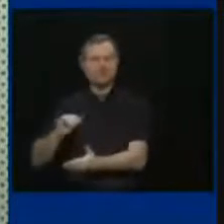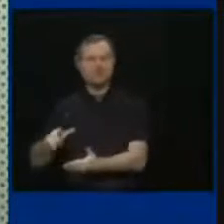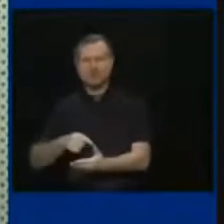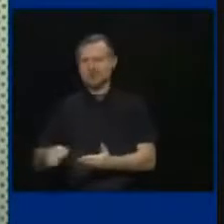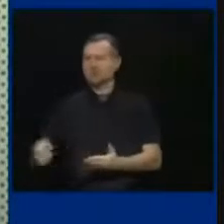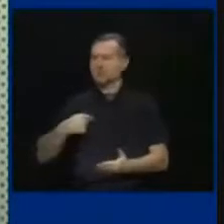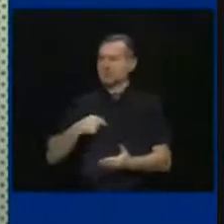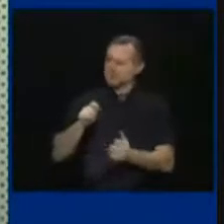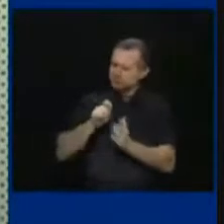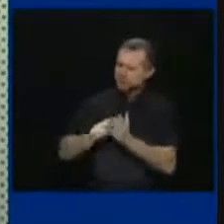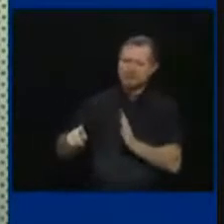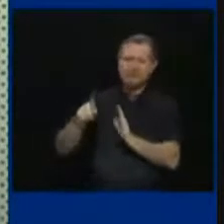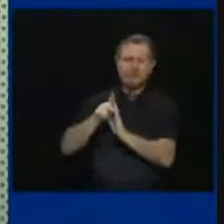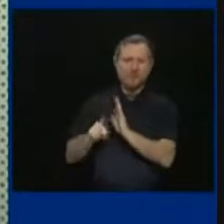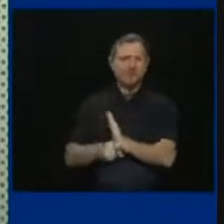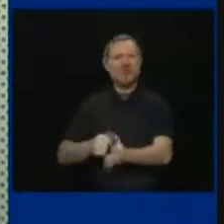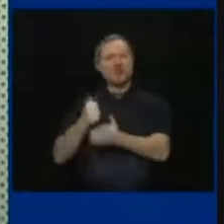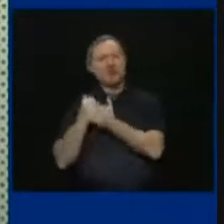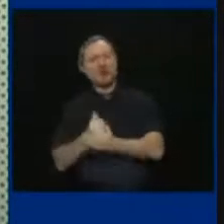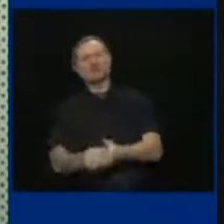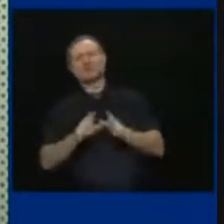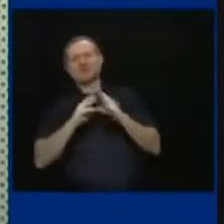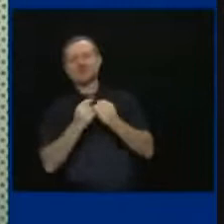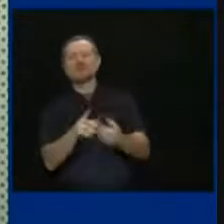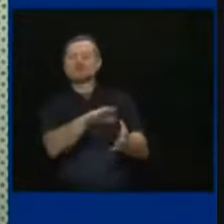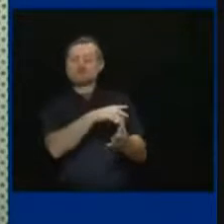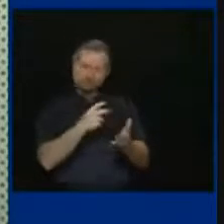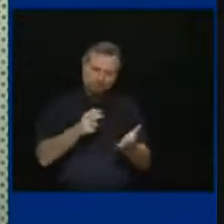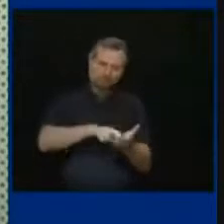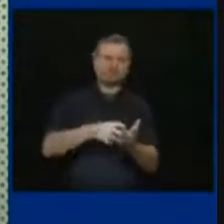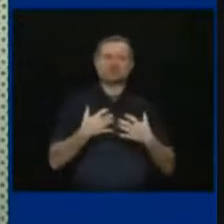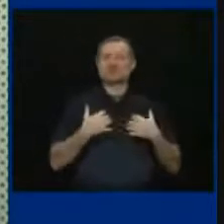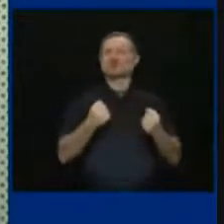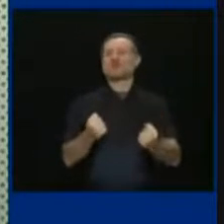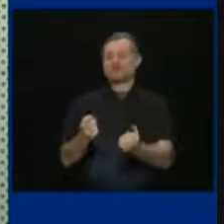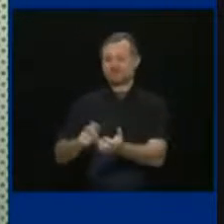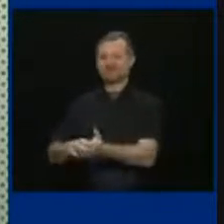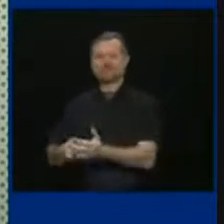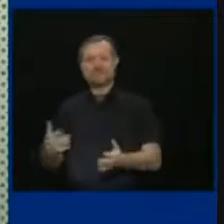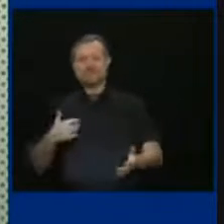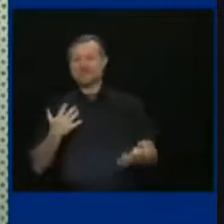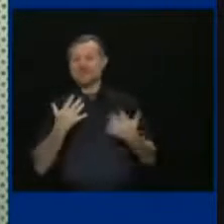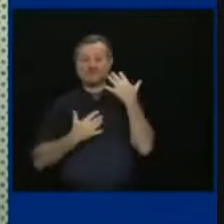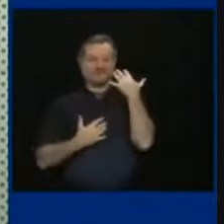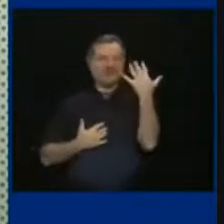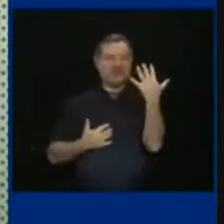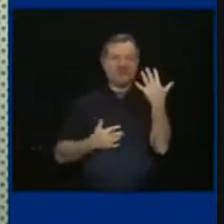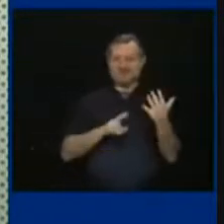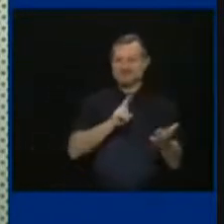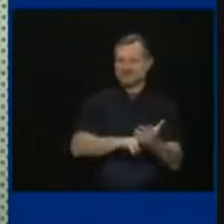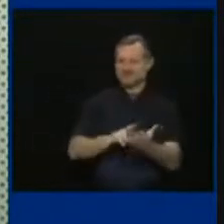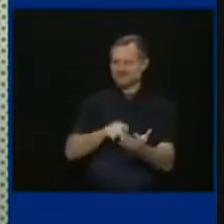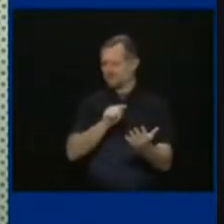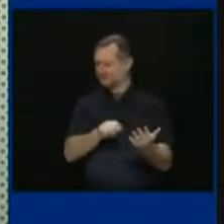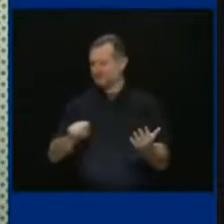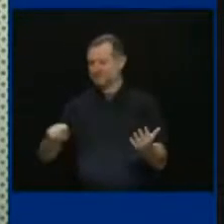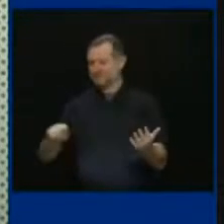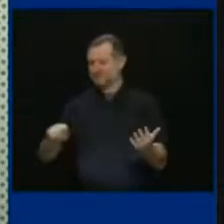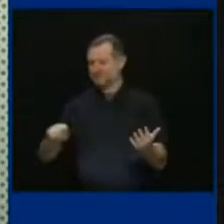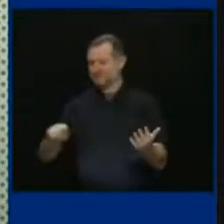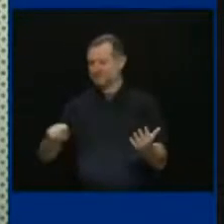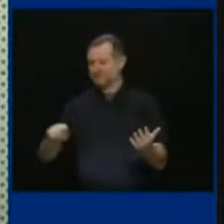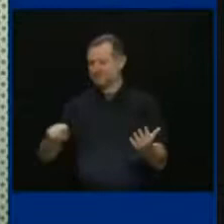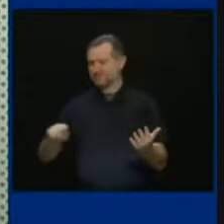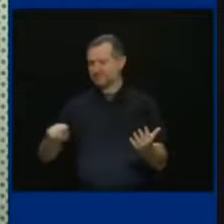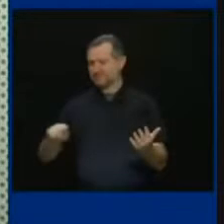Out of the abyss that many of them find themselves in. So we are signing 5 comprehensive and forward-thinking overdose prevention bills.